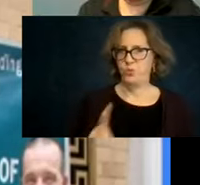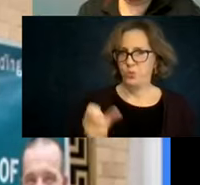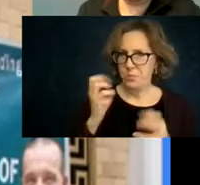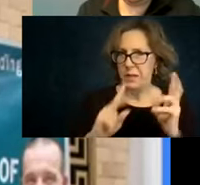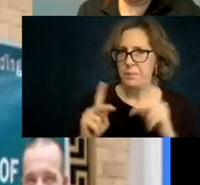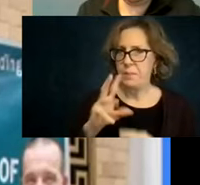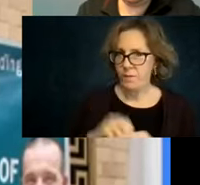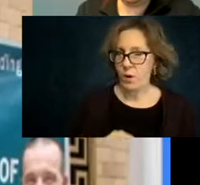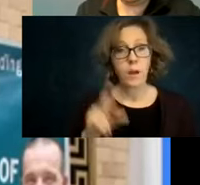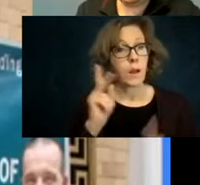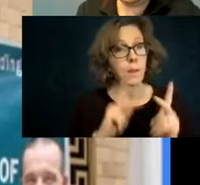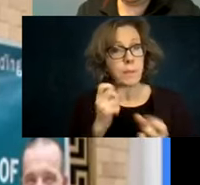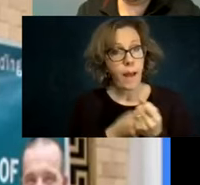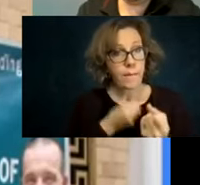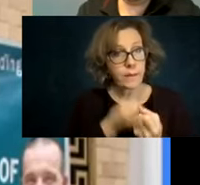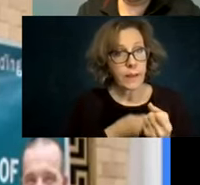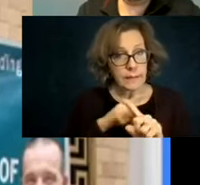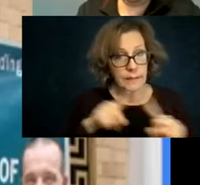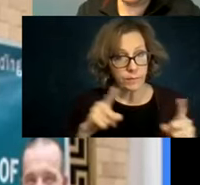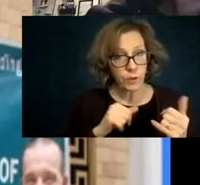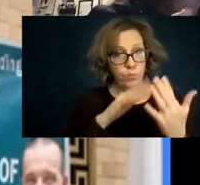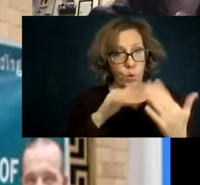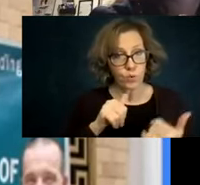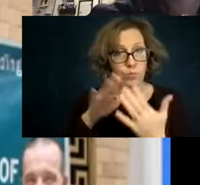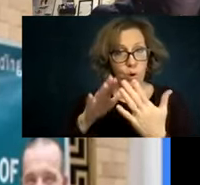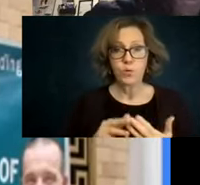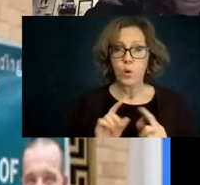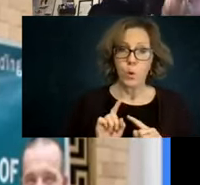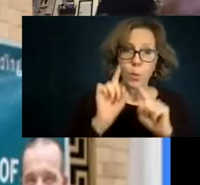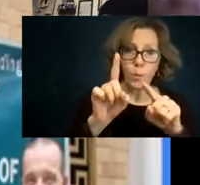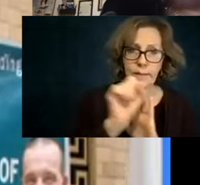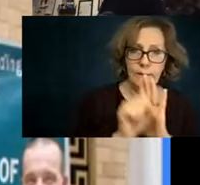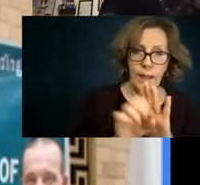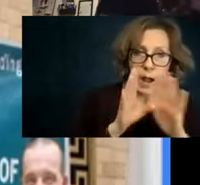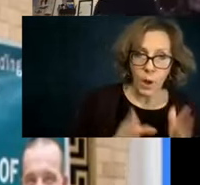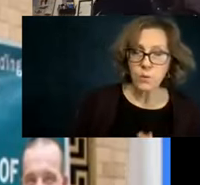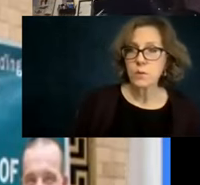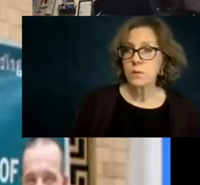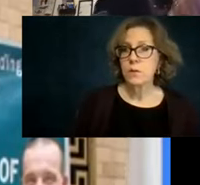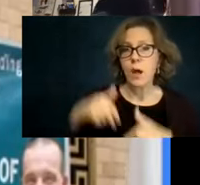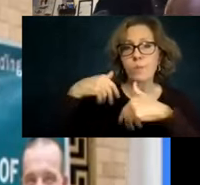advocated in different ways. They went to the State House, they did protests. Yeah. And they protested,